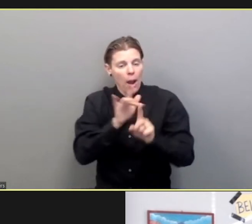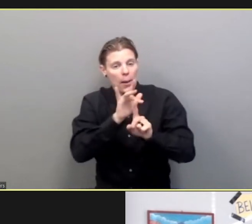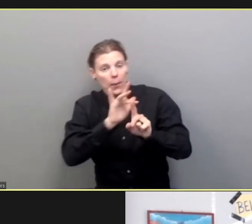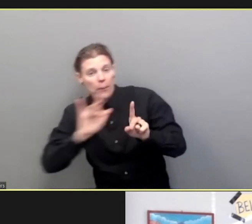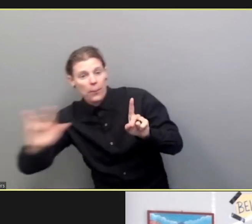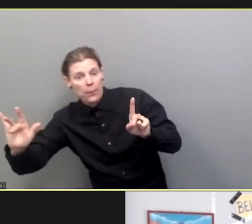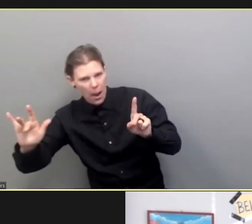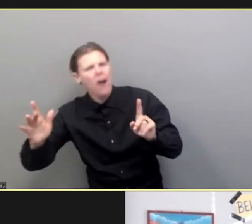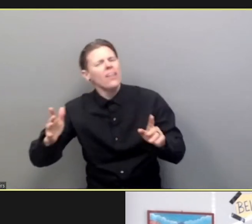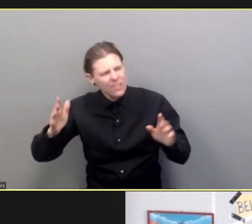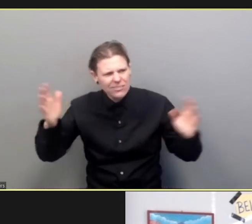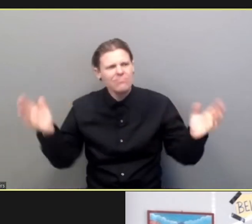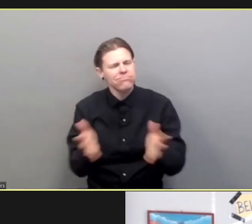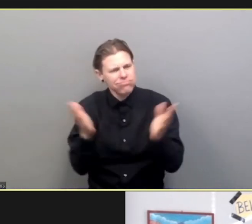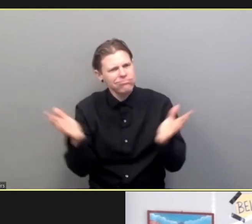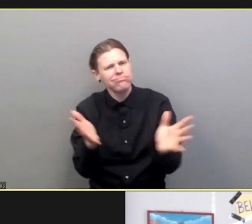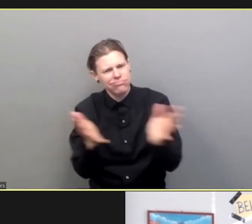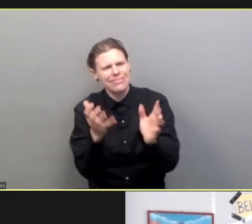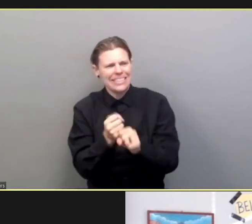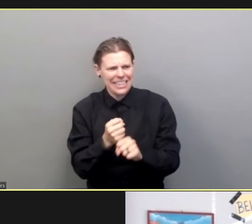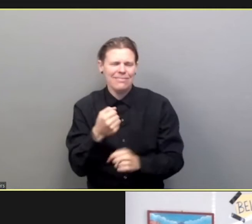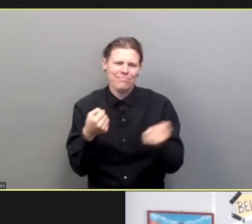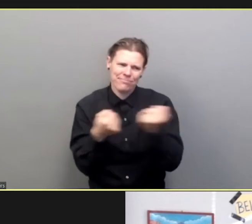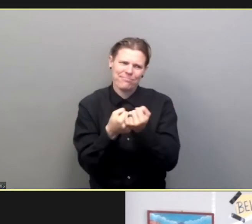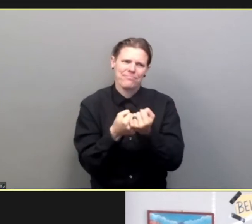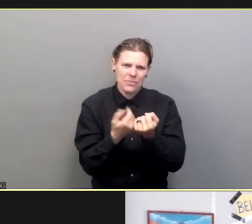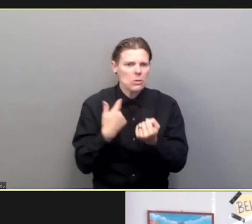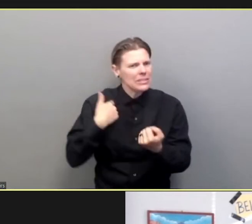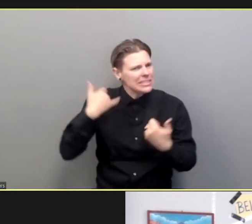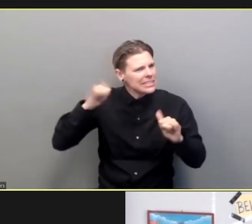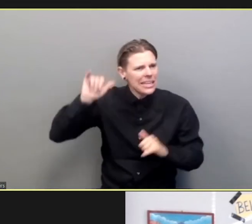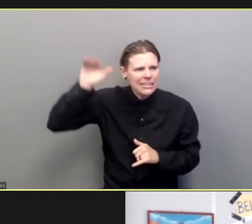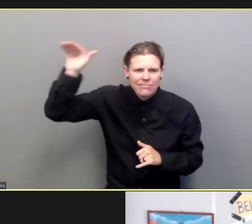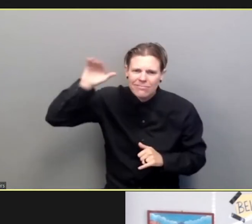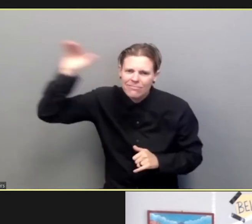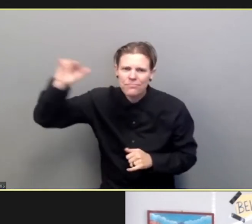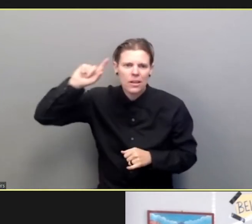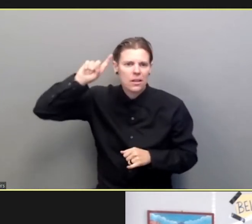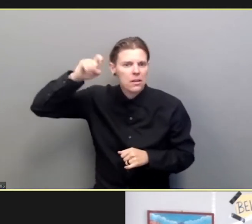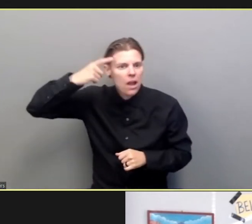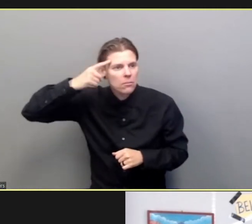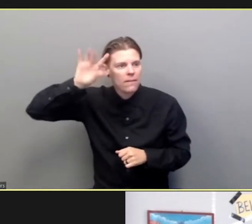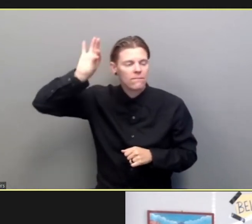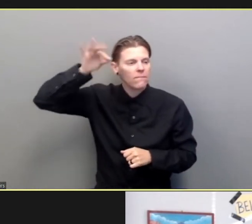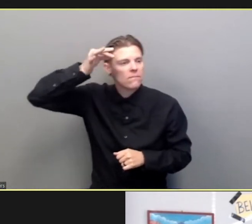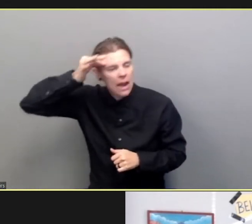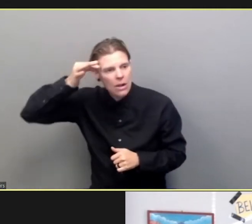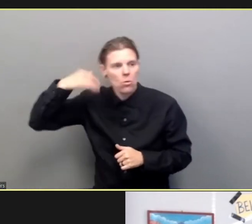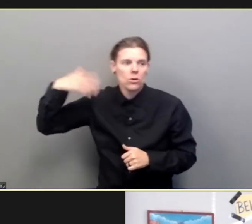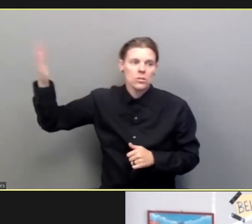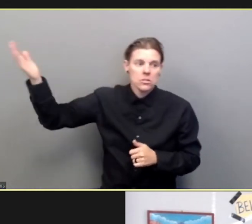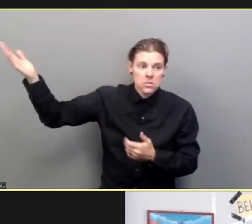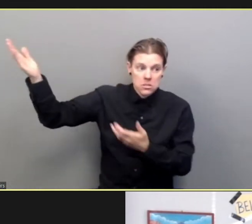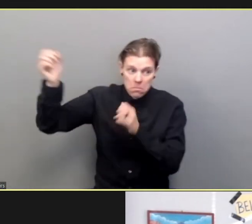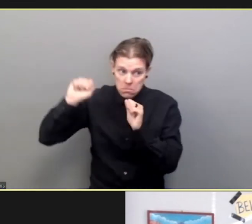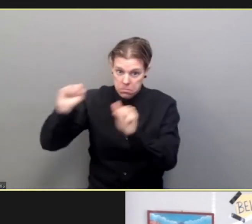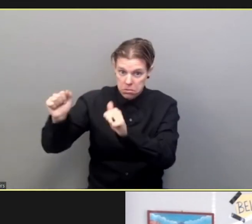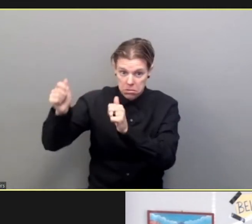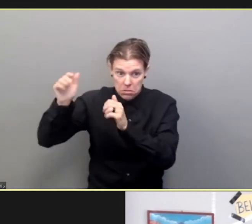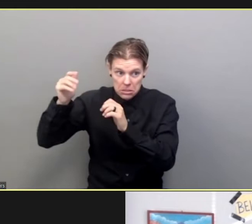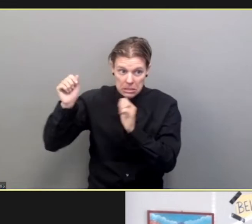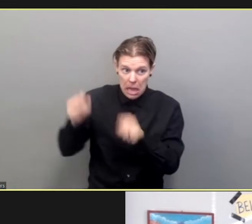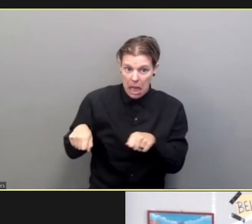our regulators and the CDC and the feds to see, is there a way to expand